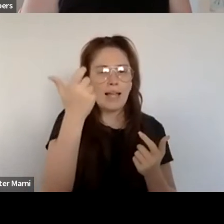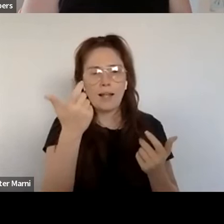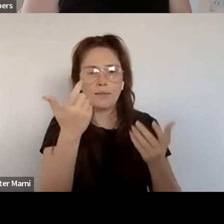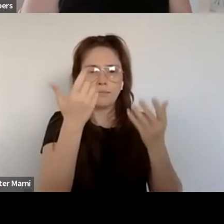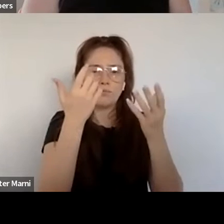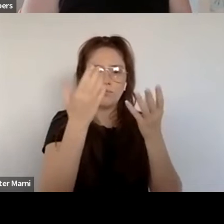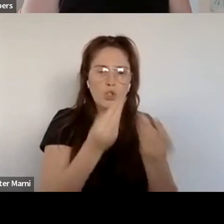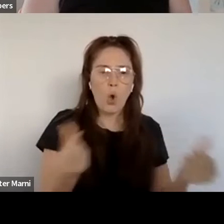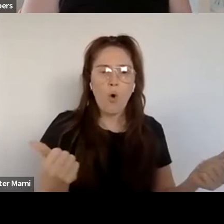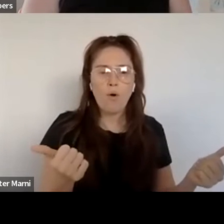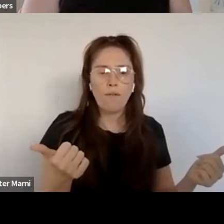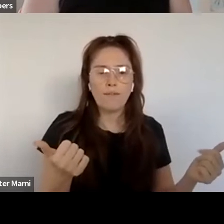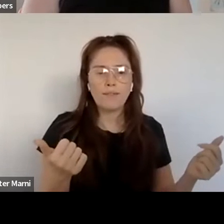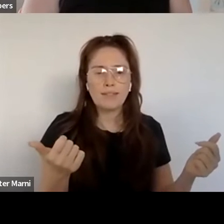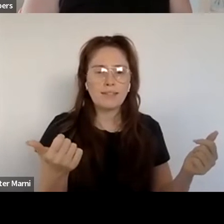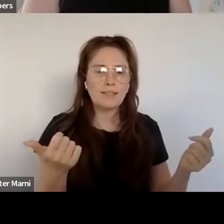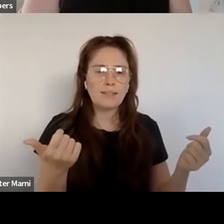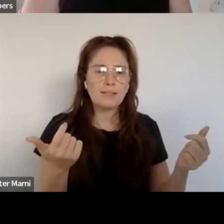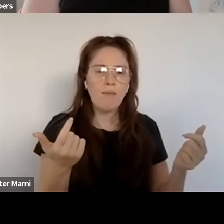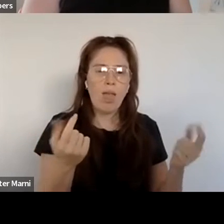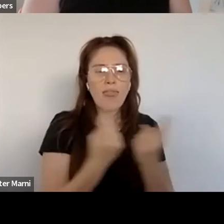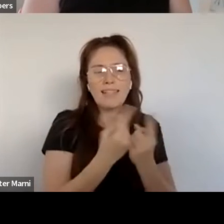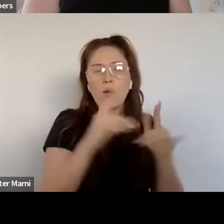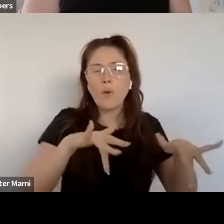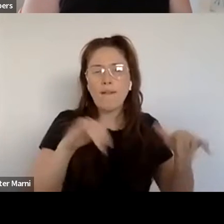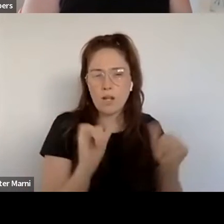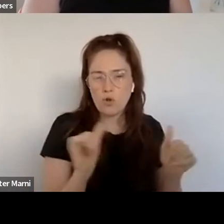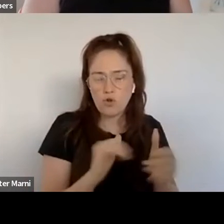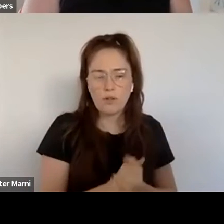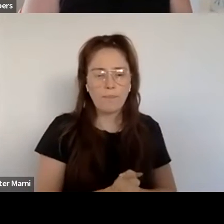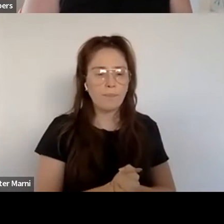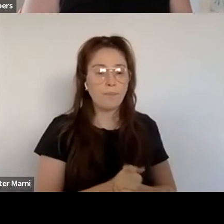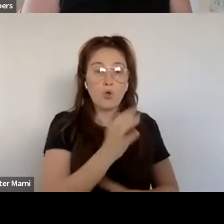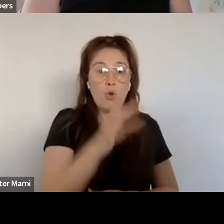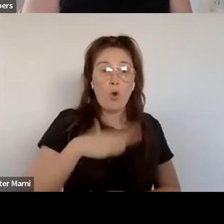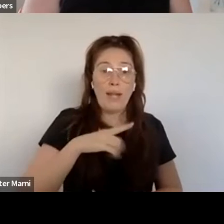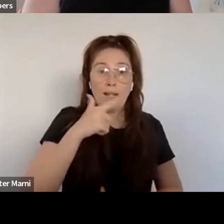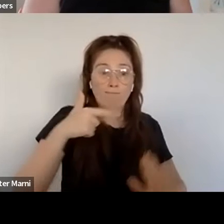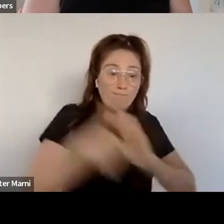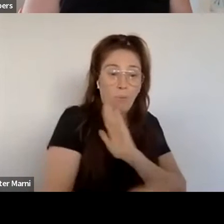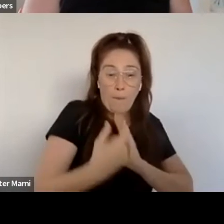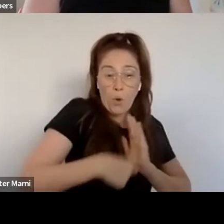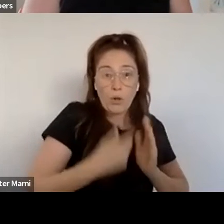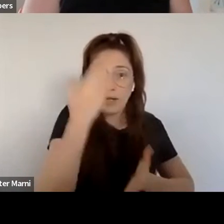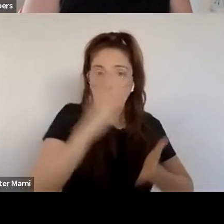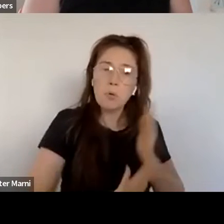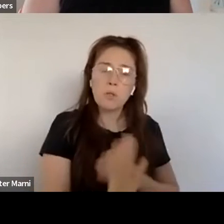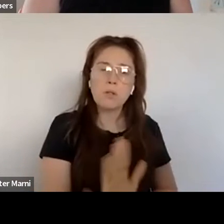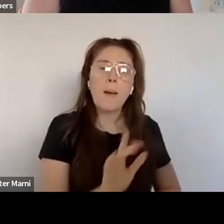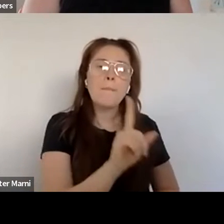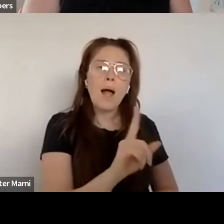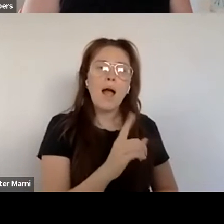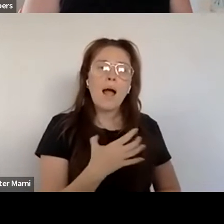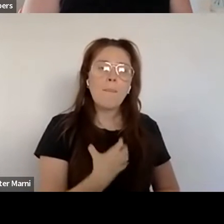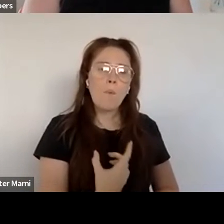unfinished business. And I'm not inviting you necessarily to go into the extremely personal parts of this, but I would love to hear